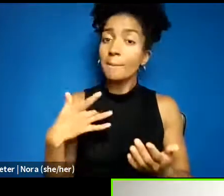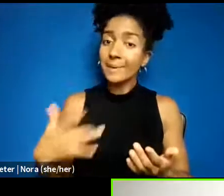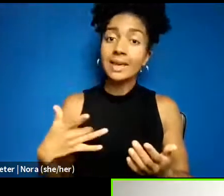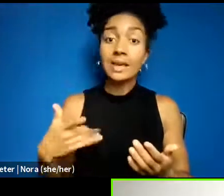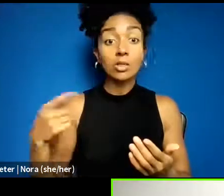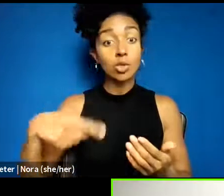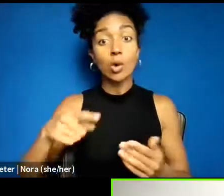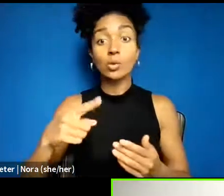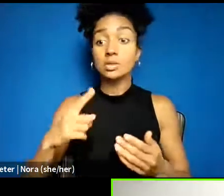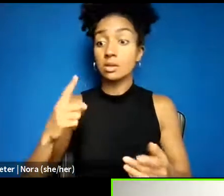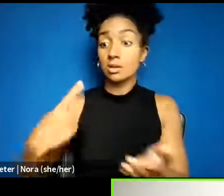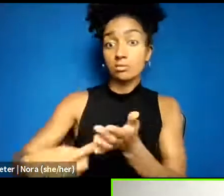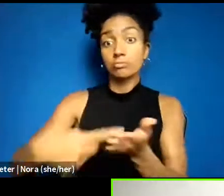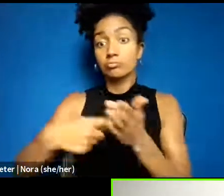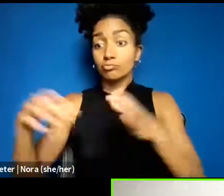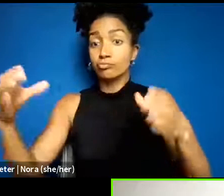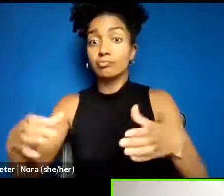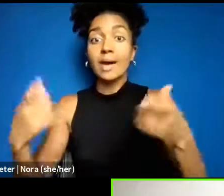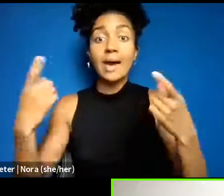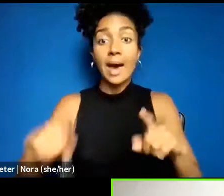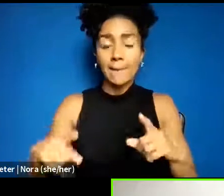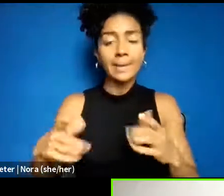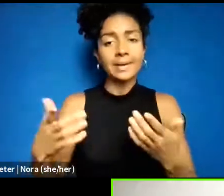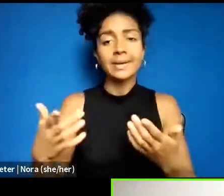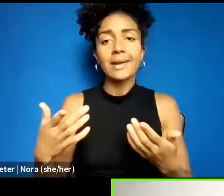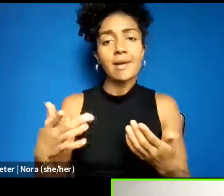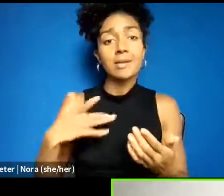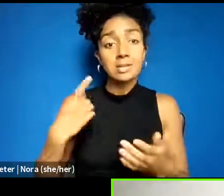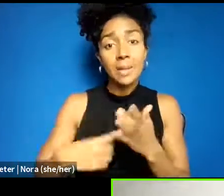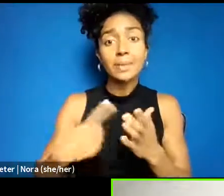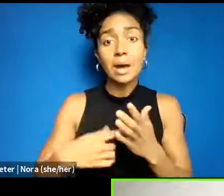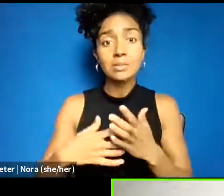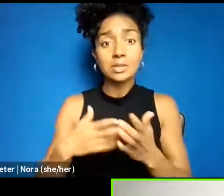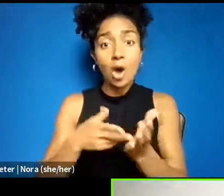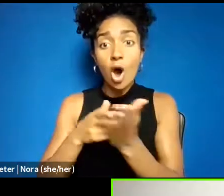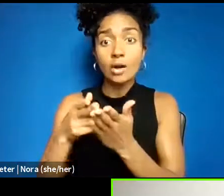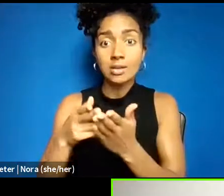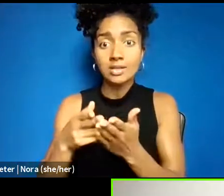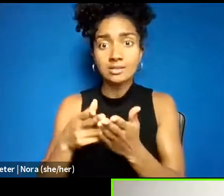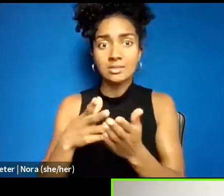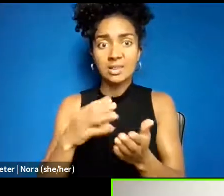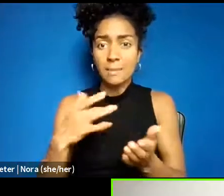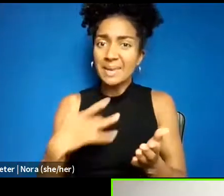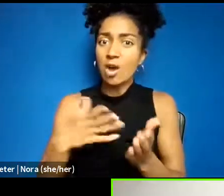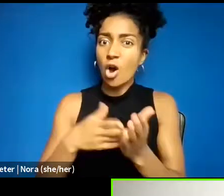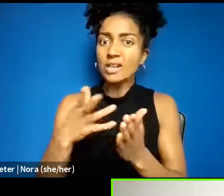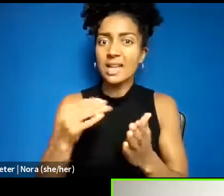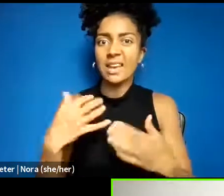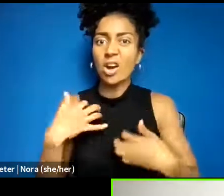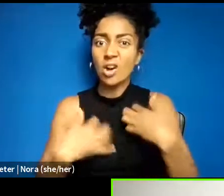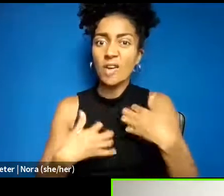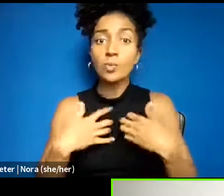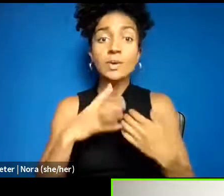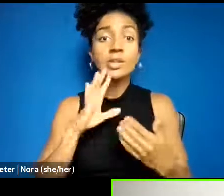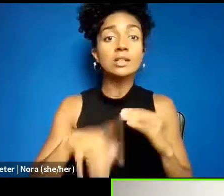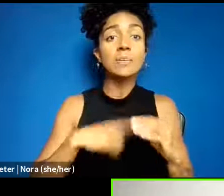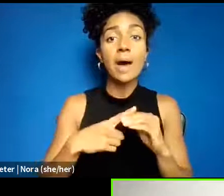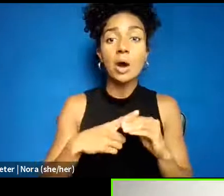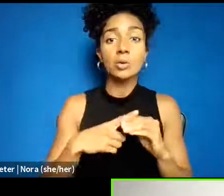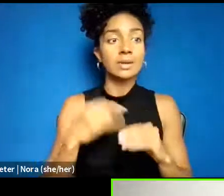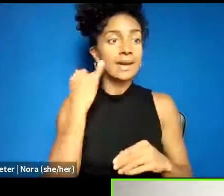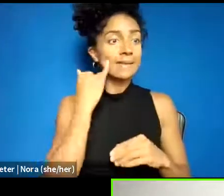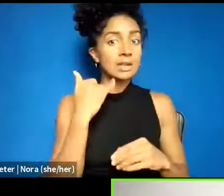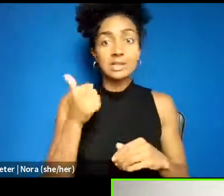had conversations around being Black in tech, being a Muslim in America after the 2016 election,